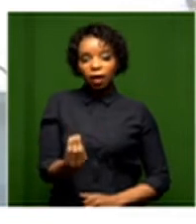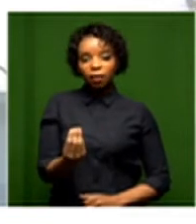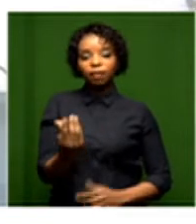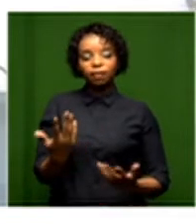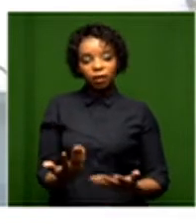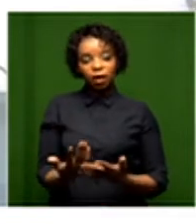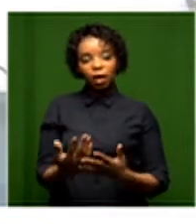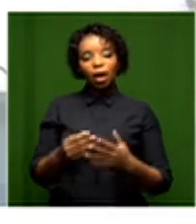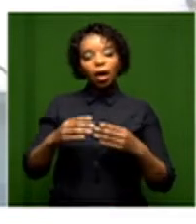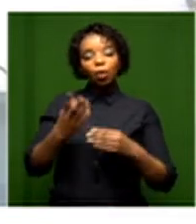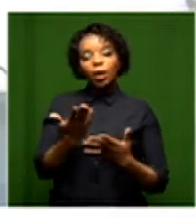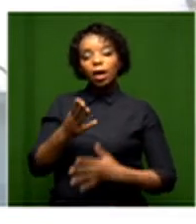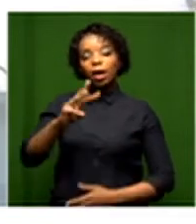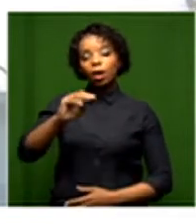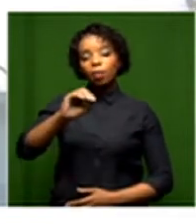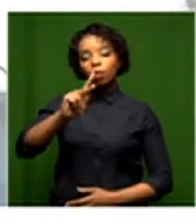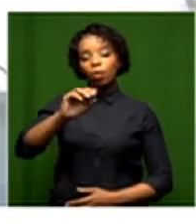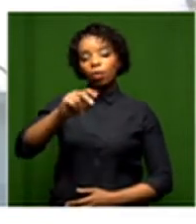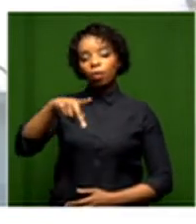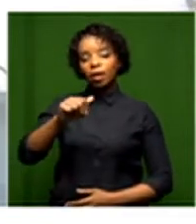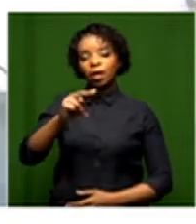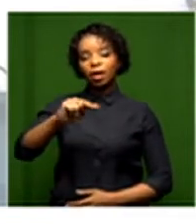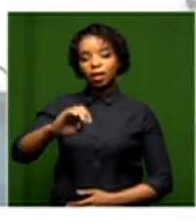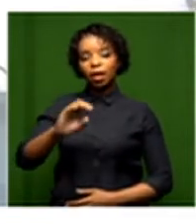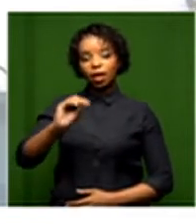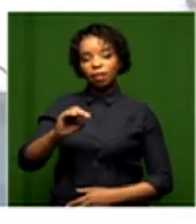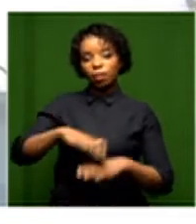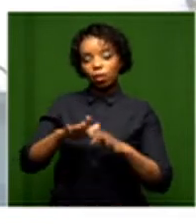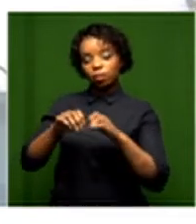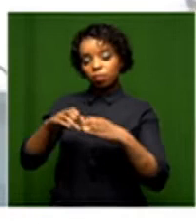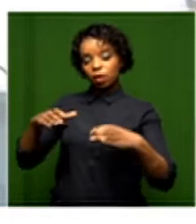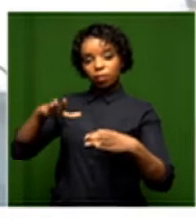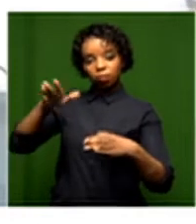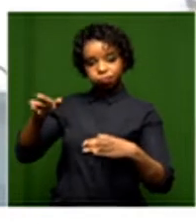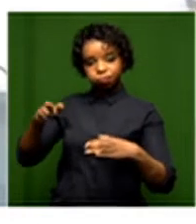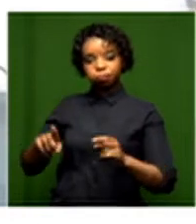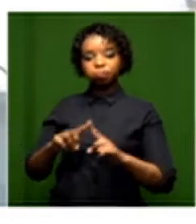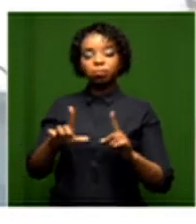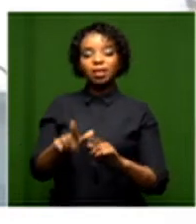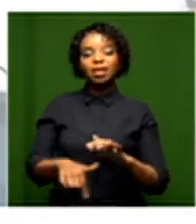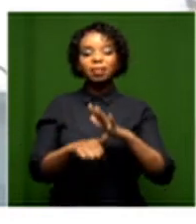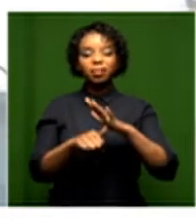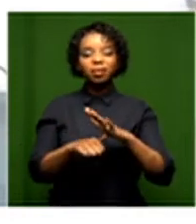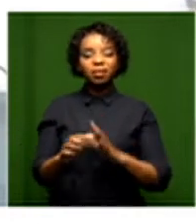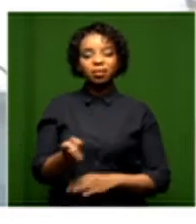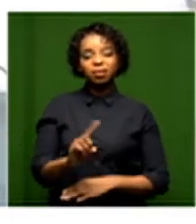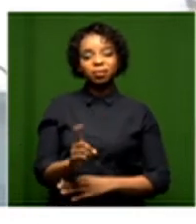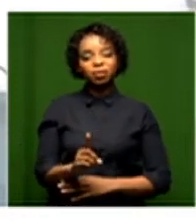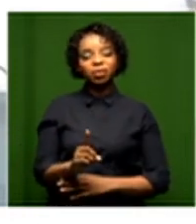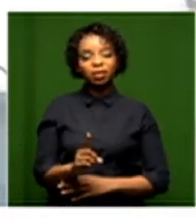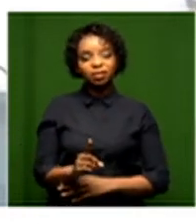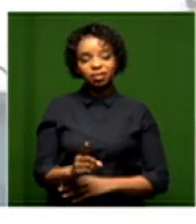Mokopane. So those are the 13 gardens that we've got. Now the importance of botanical gardens are they're a showcase to the